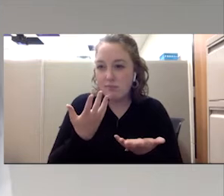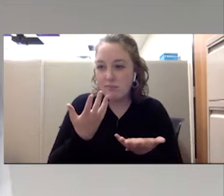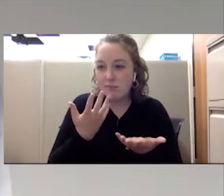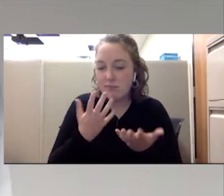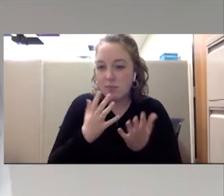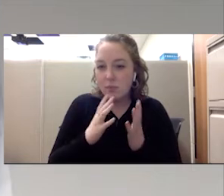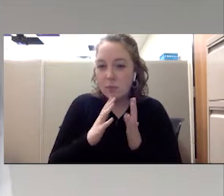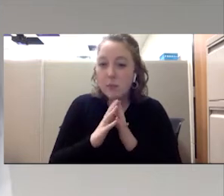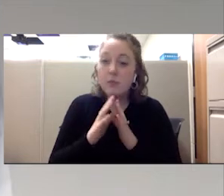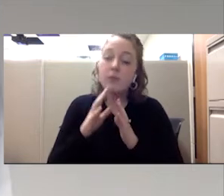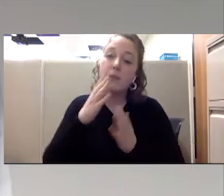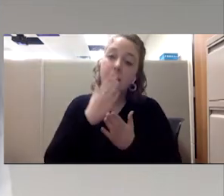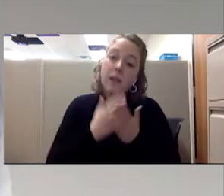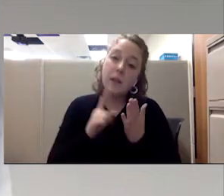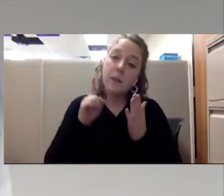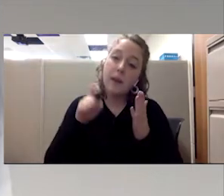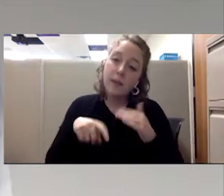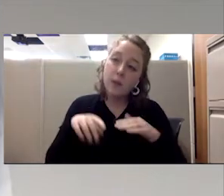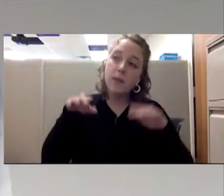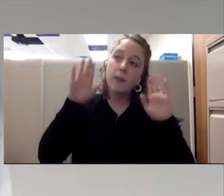guess we could always add on to it